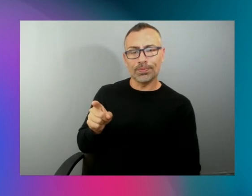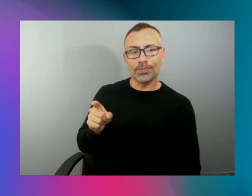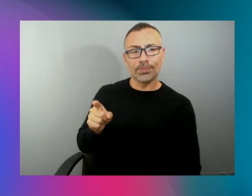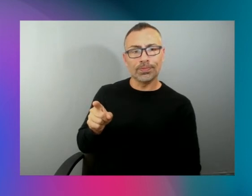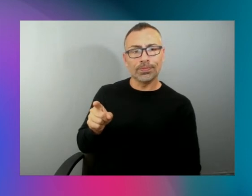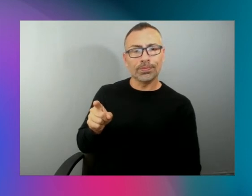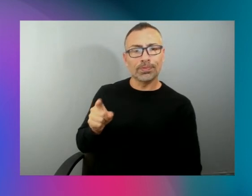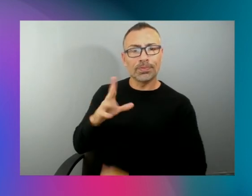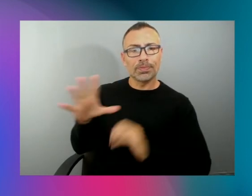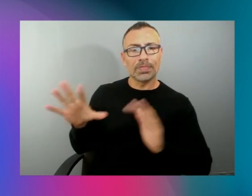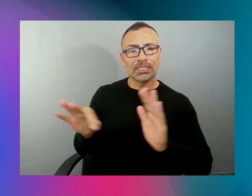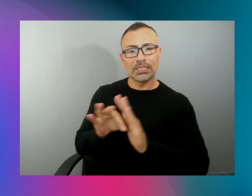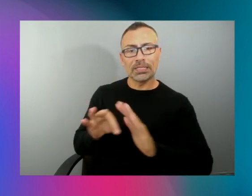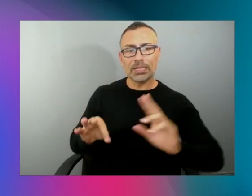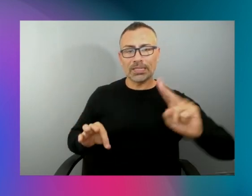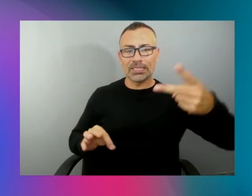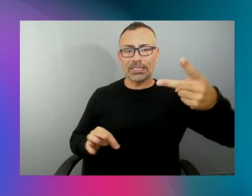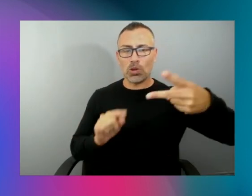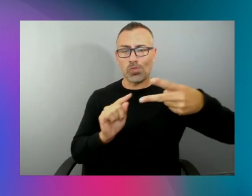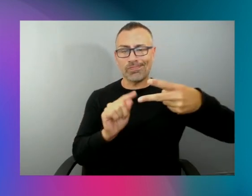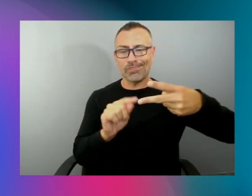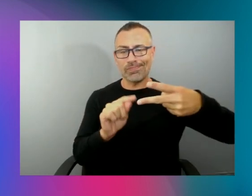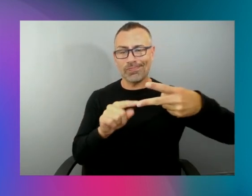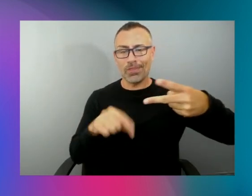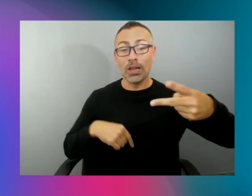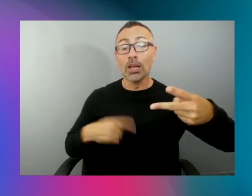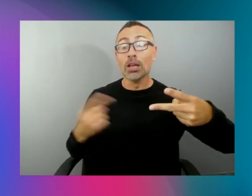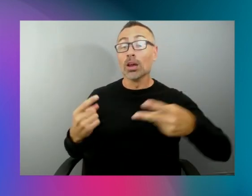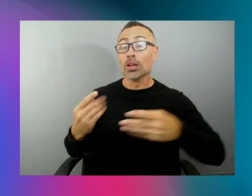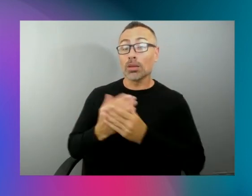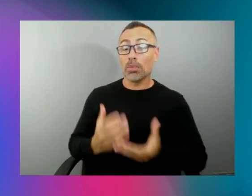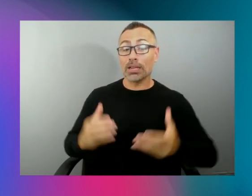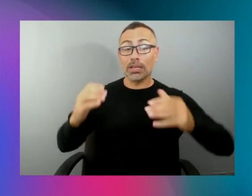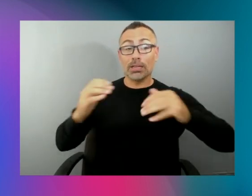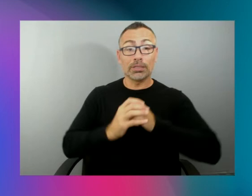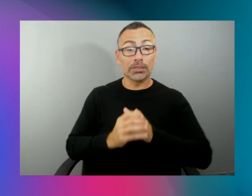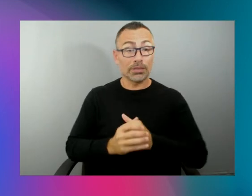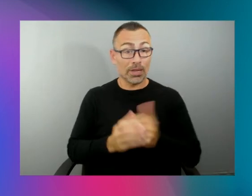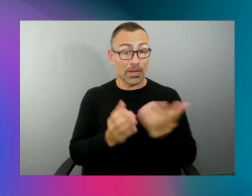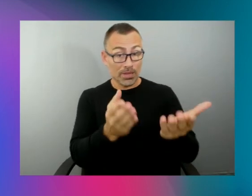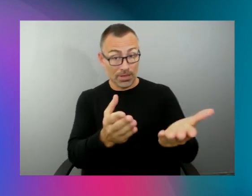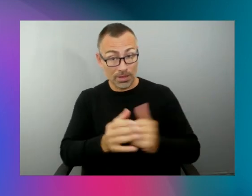this one, bucket here. And then I'll go to here. I will say